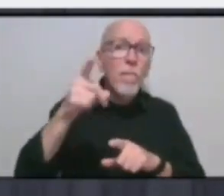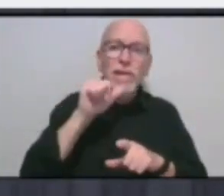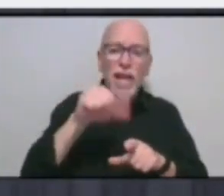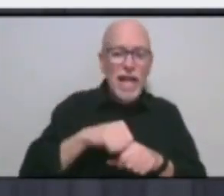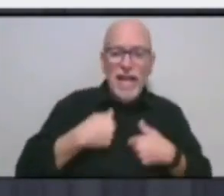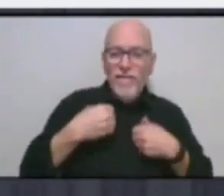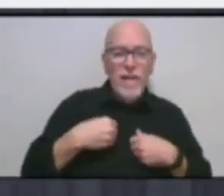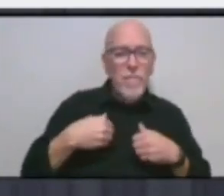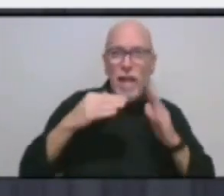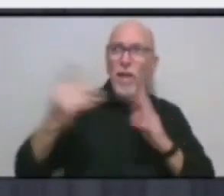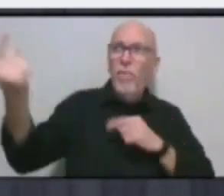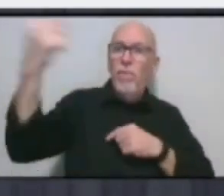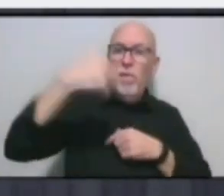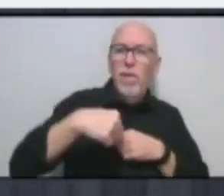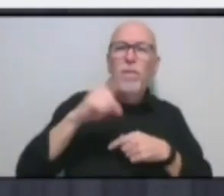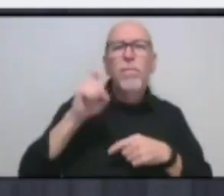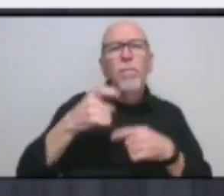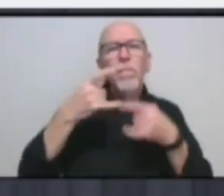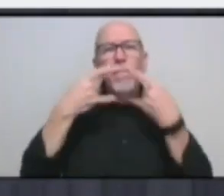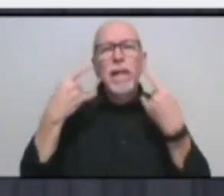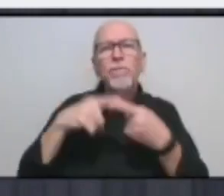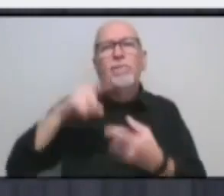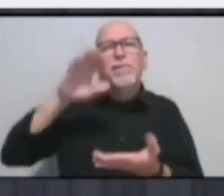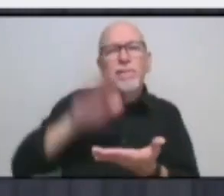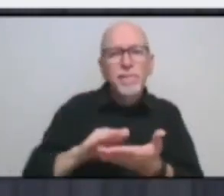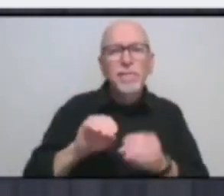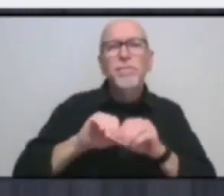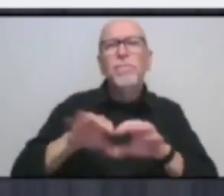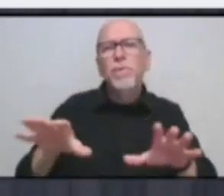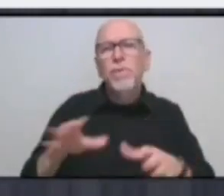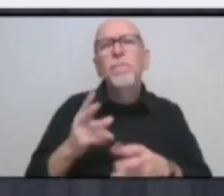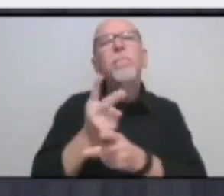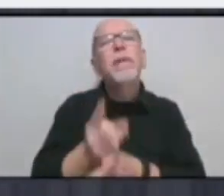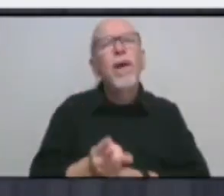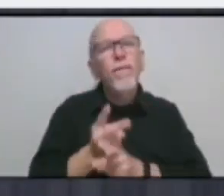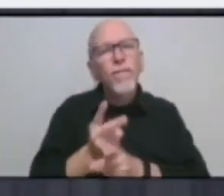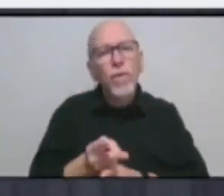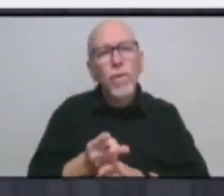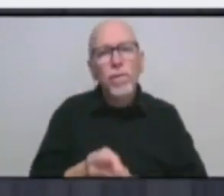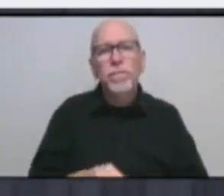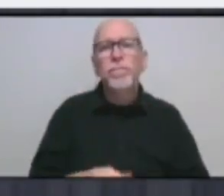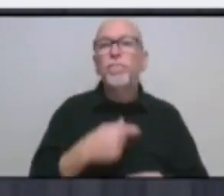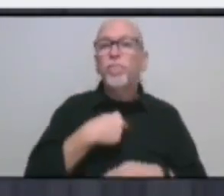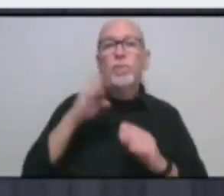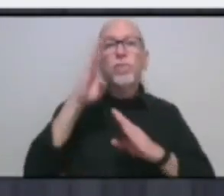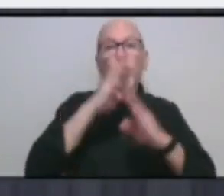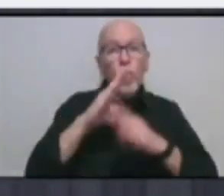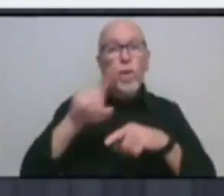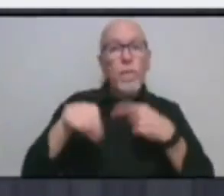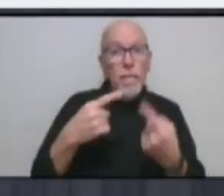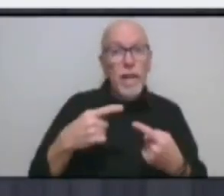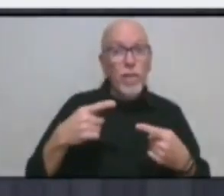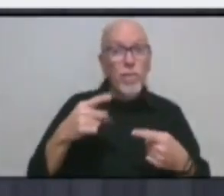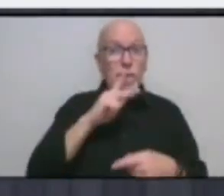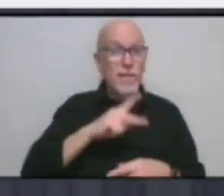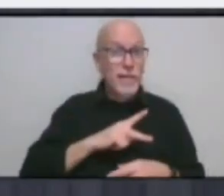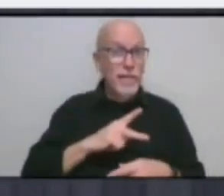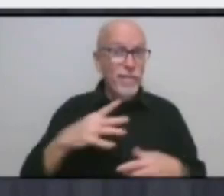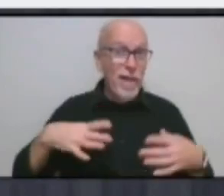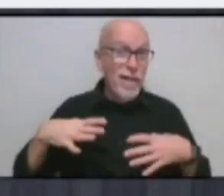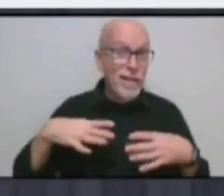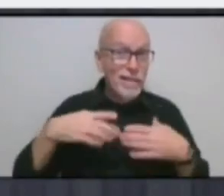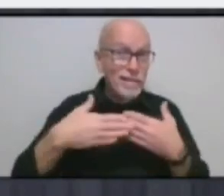trying to reduce that exposure. Be careful. We're worried about this holiday. I think all of us in public health